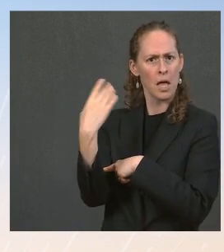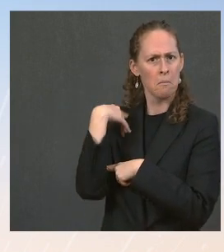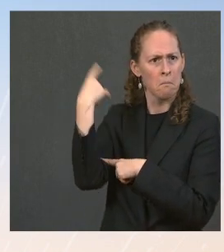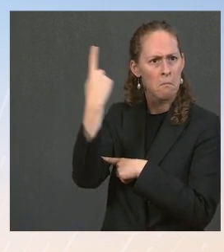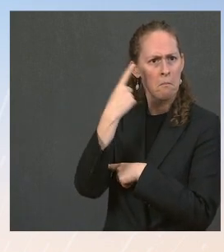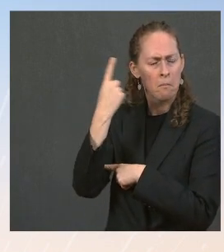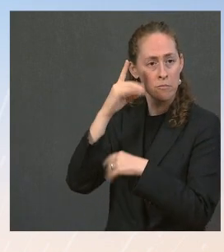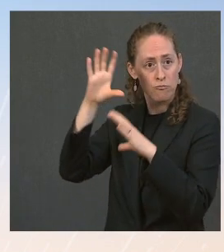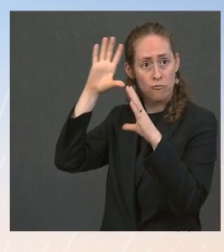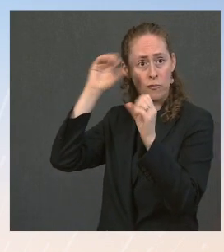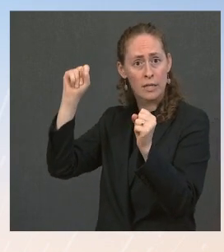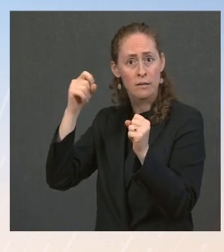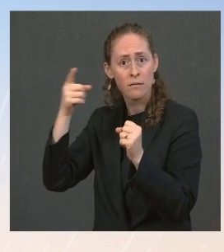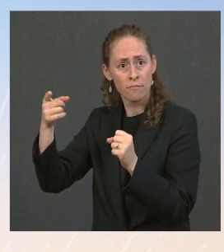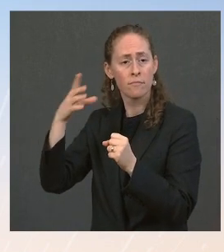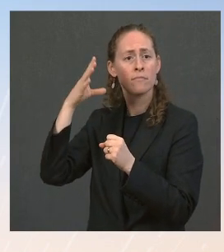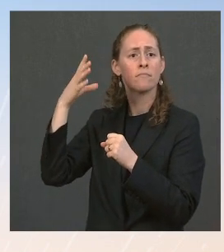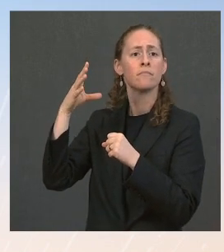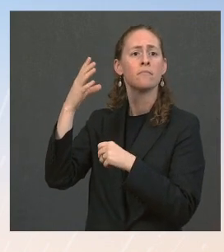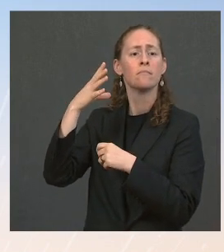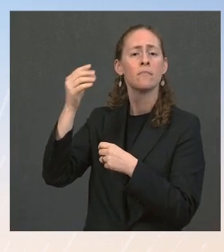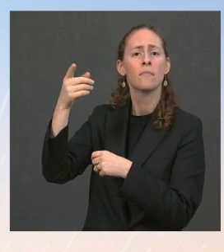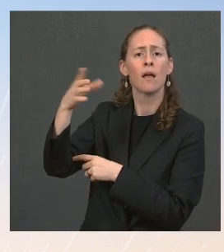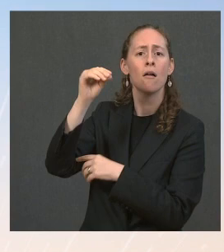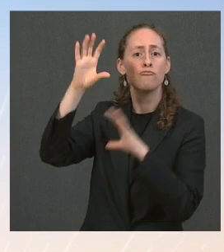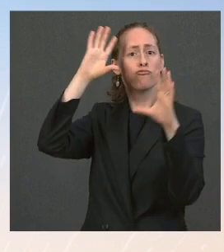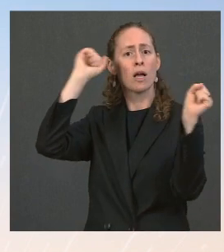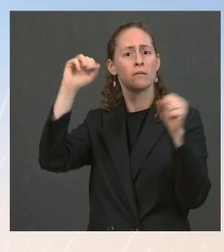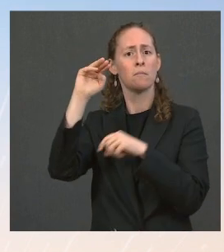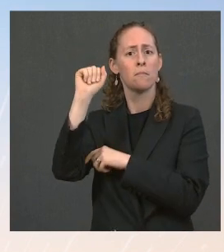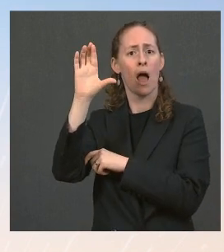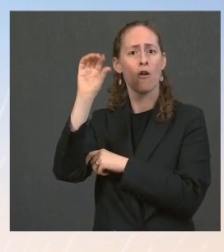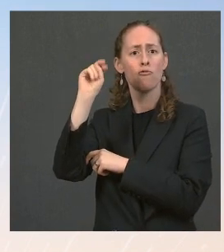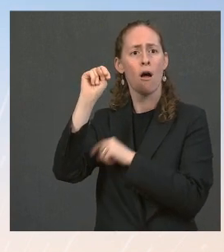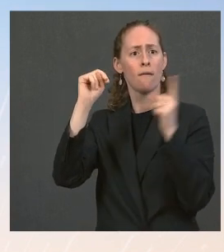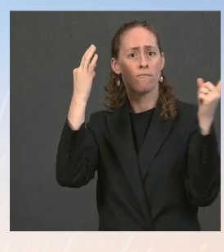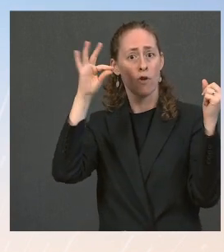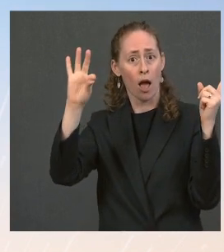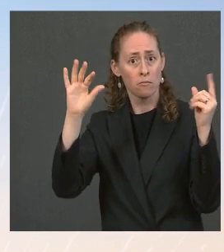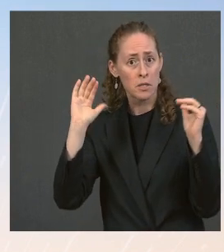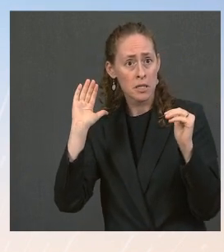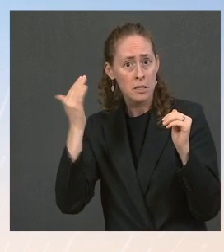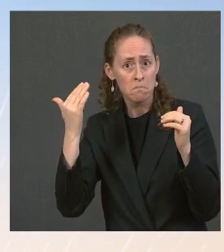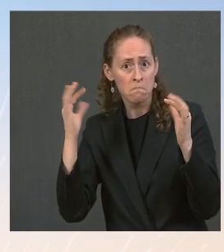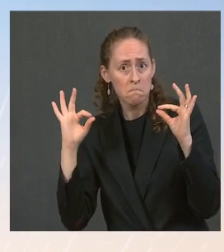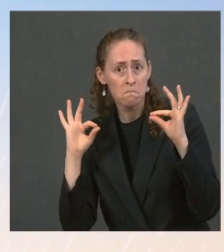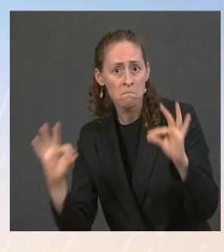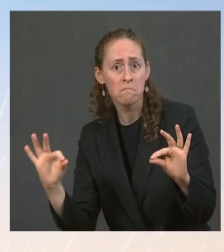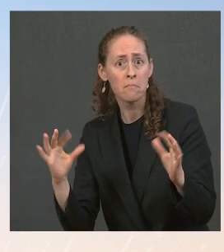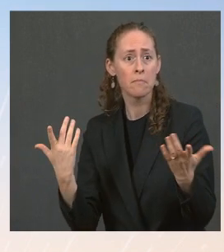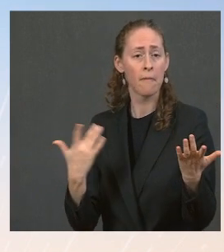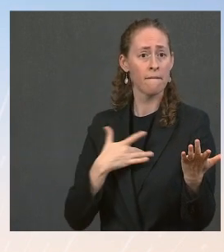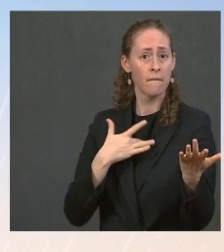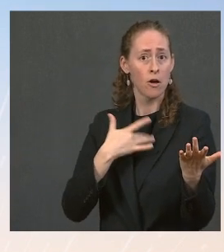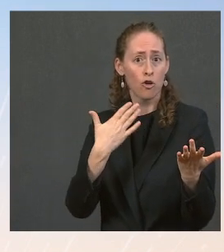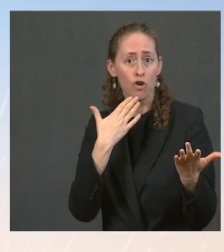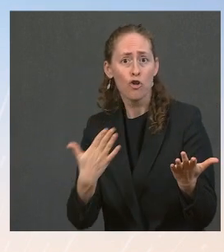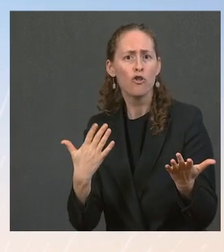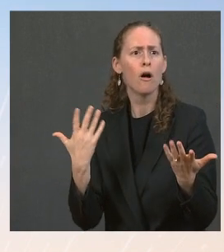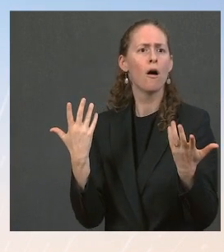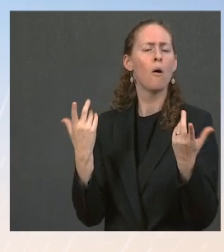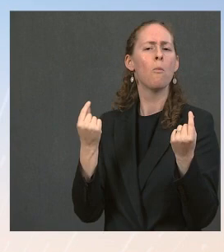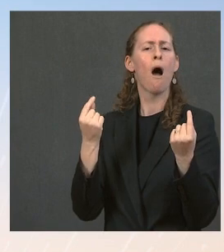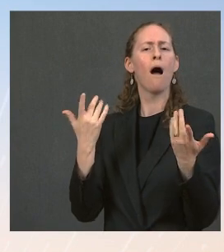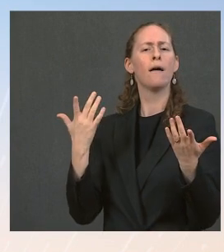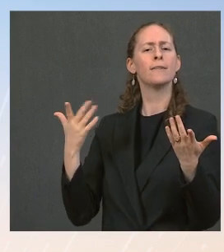Sure. How was the tone? With how much, you know, there's quite a bit of detail in the readout of plans for the meeting.